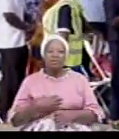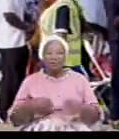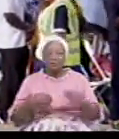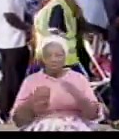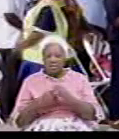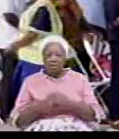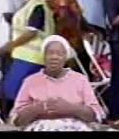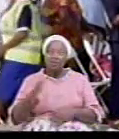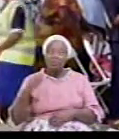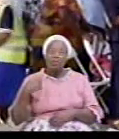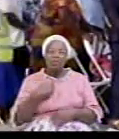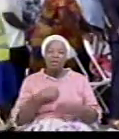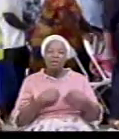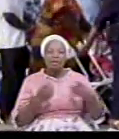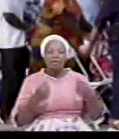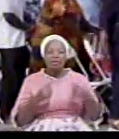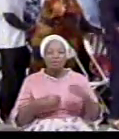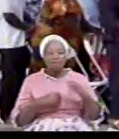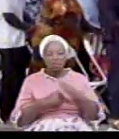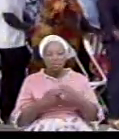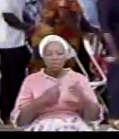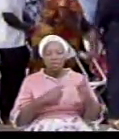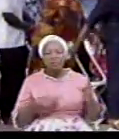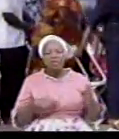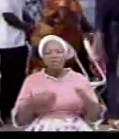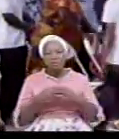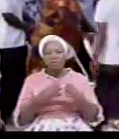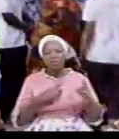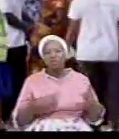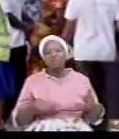to worship the Lord. Worship the Lord.